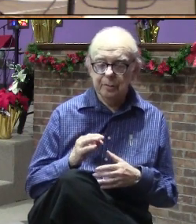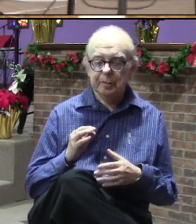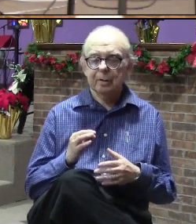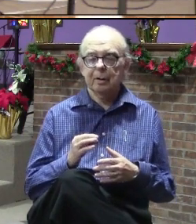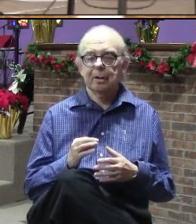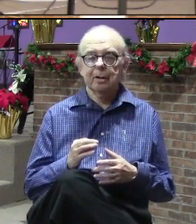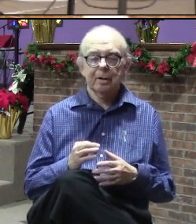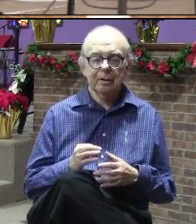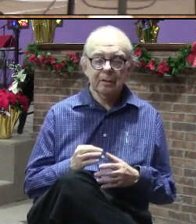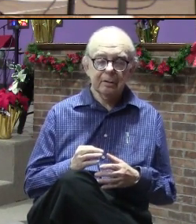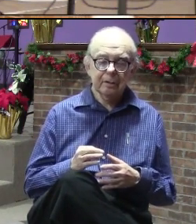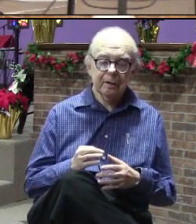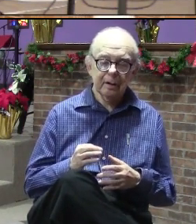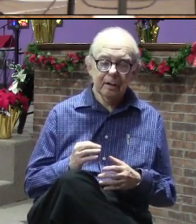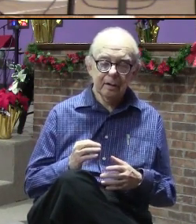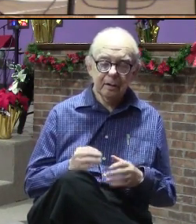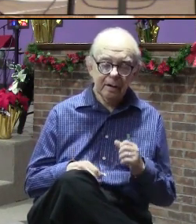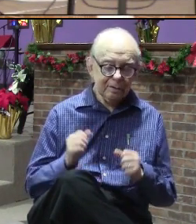fit.